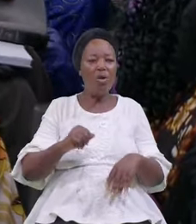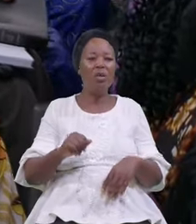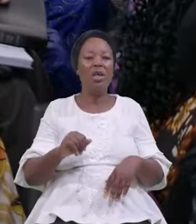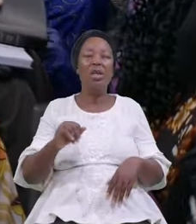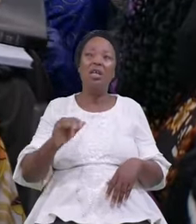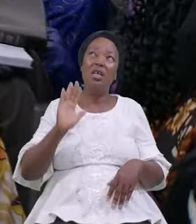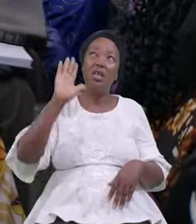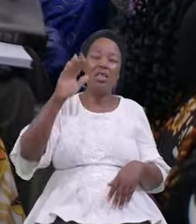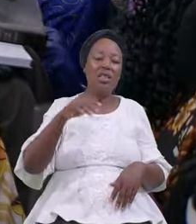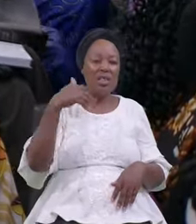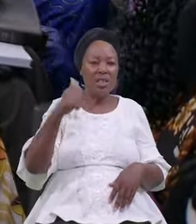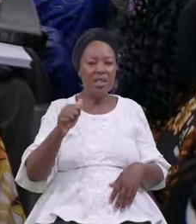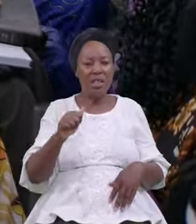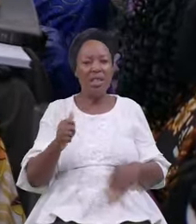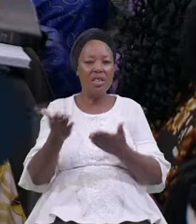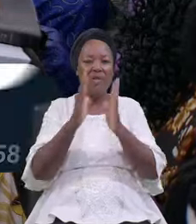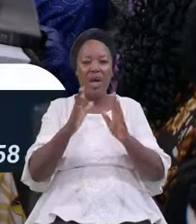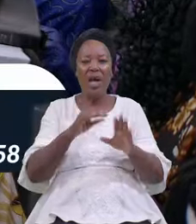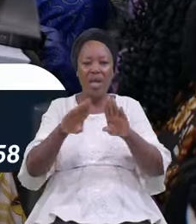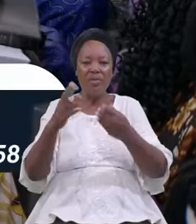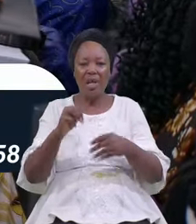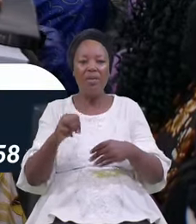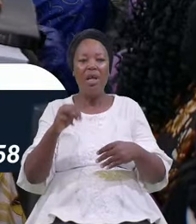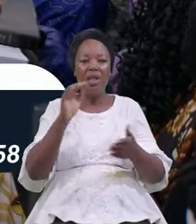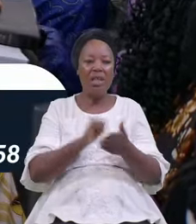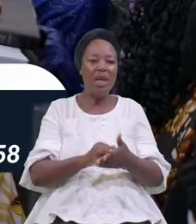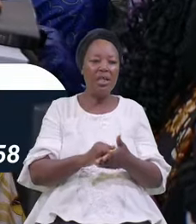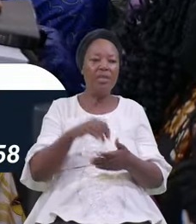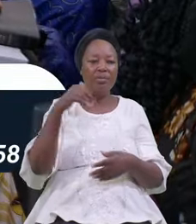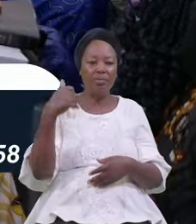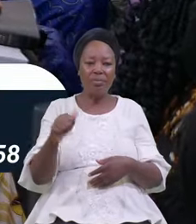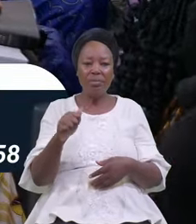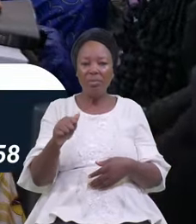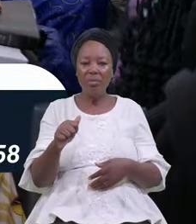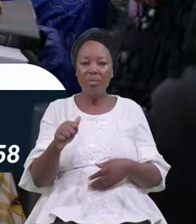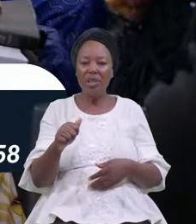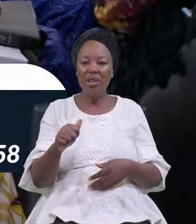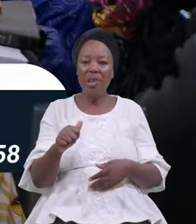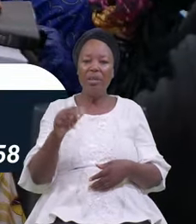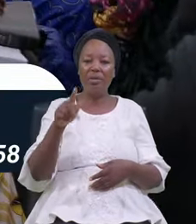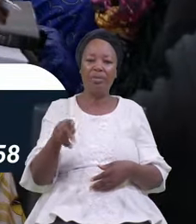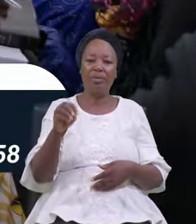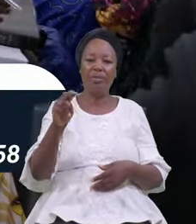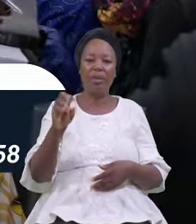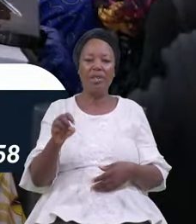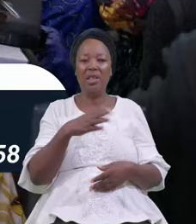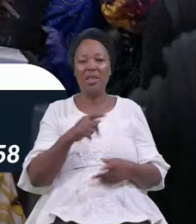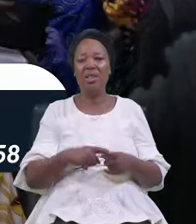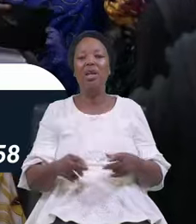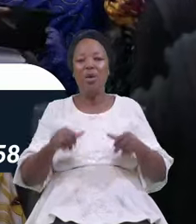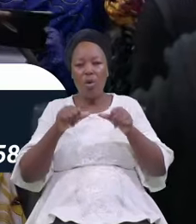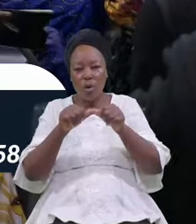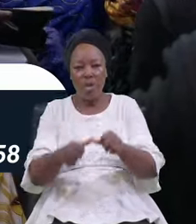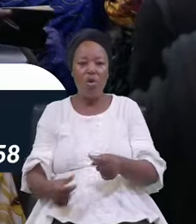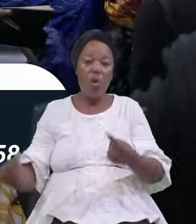and delivered them 10 pounds and said unto them, occupy till I come.